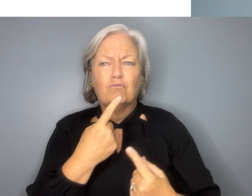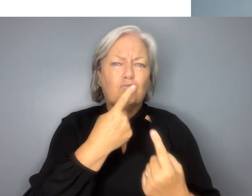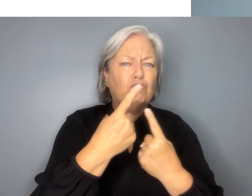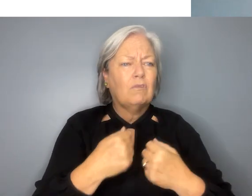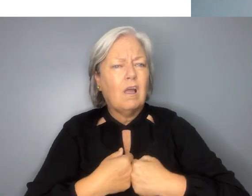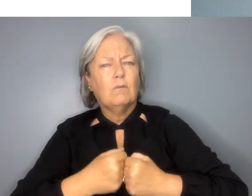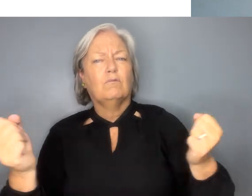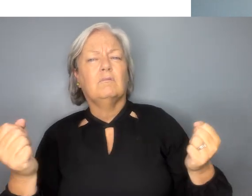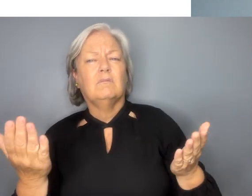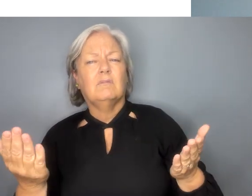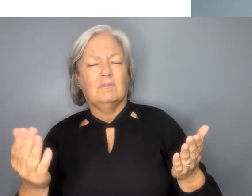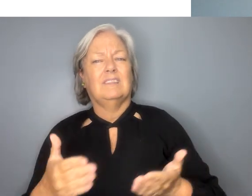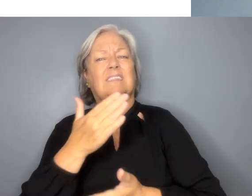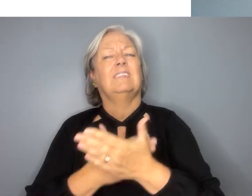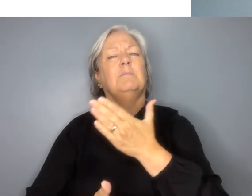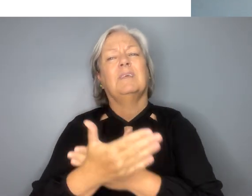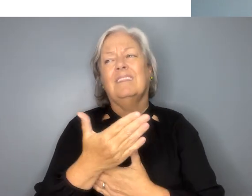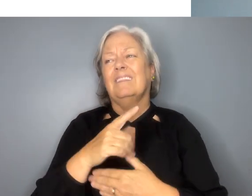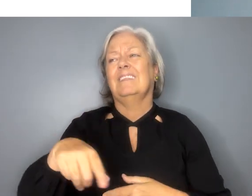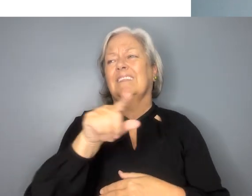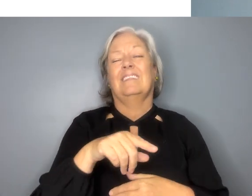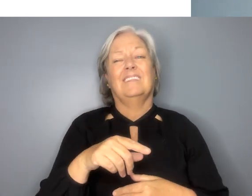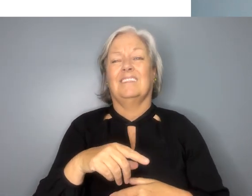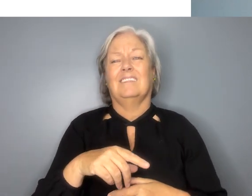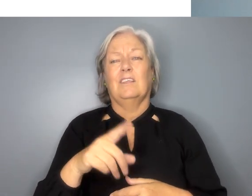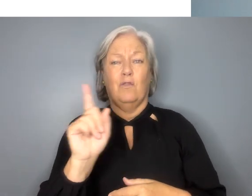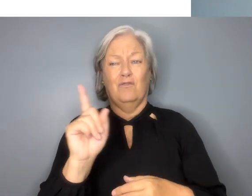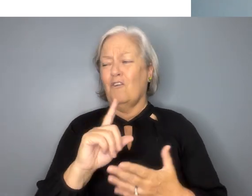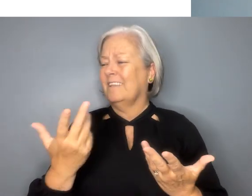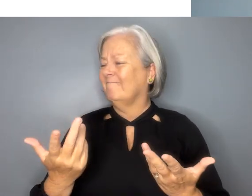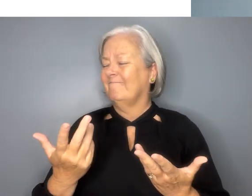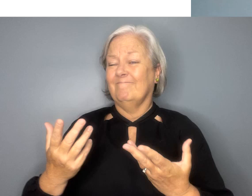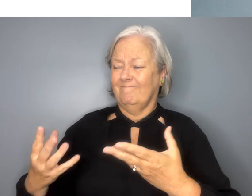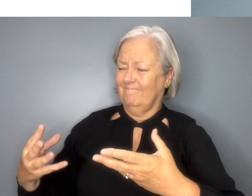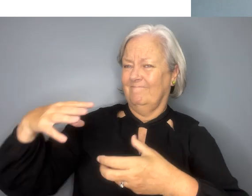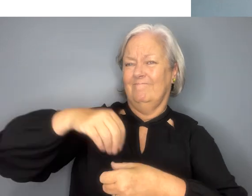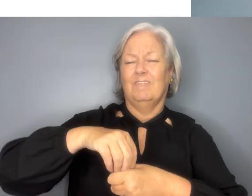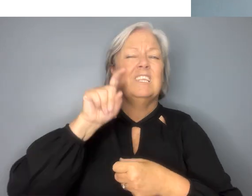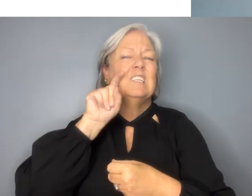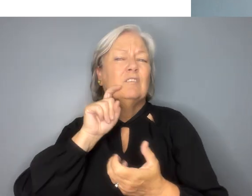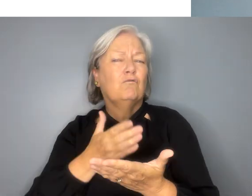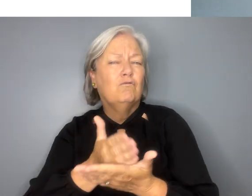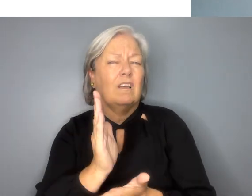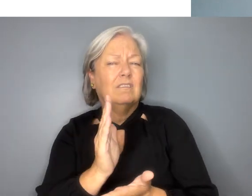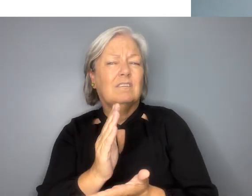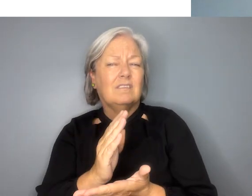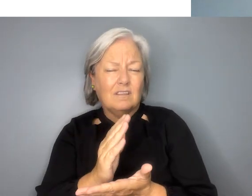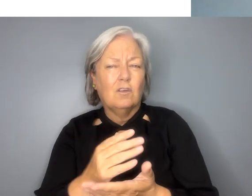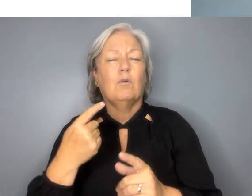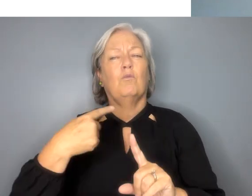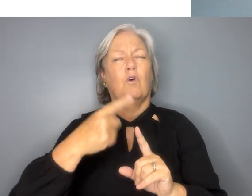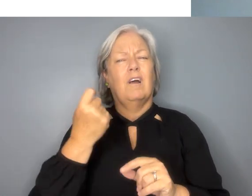sexuality. And the disability rights movement has struggled to include, historically and presently, sexual rights